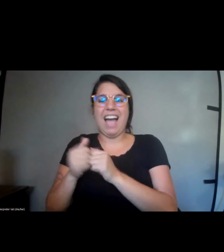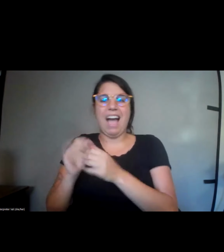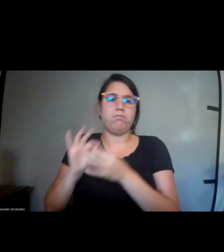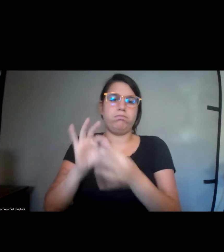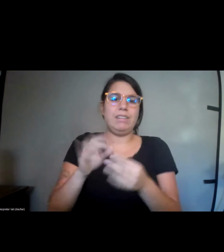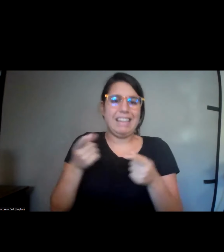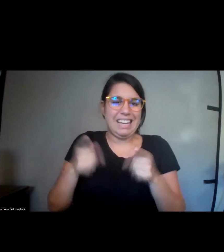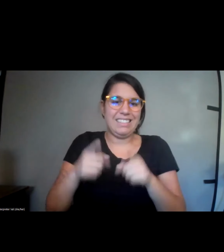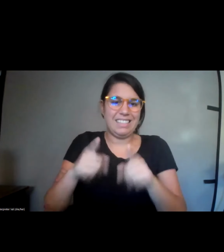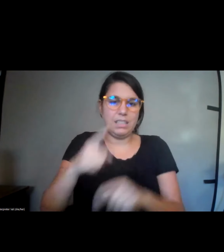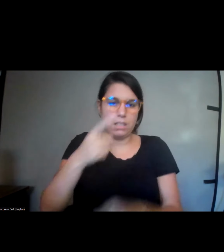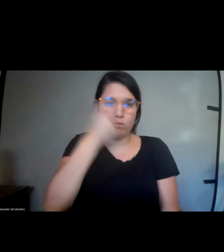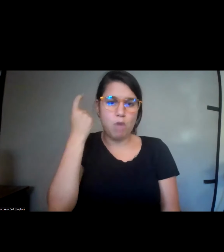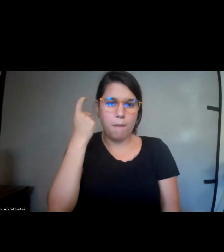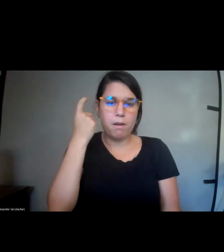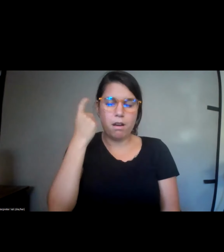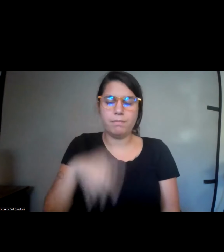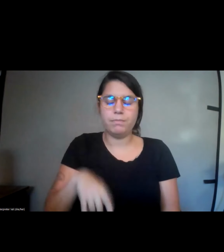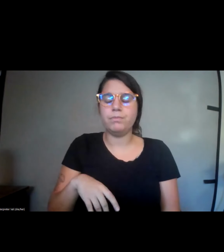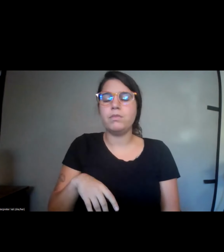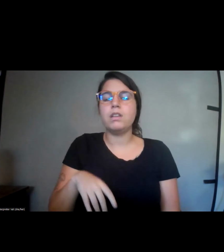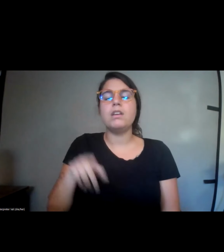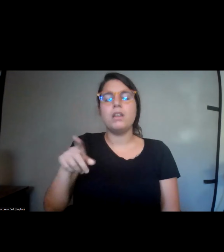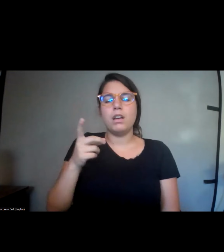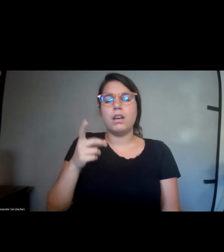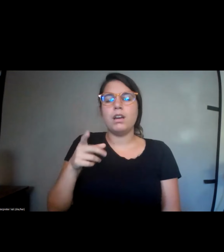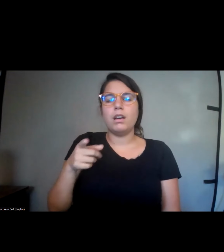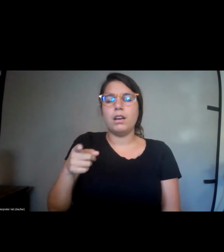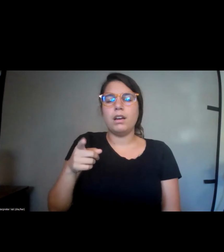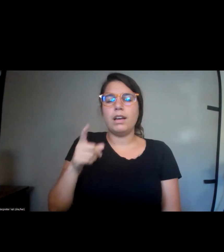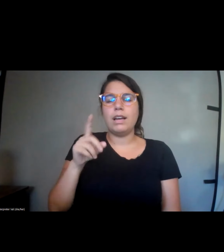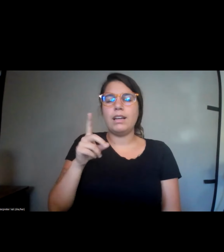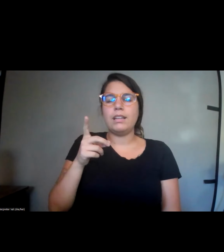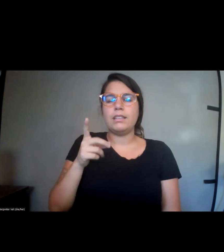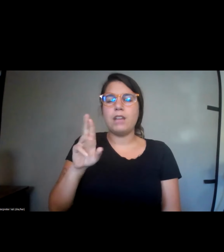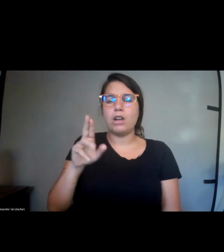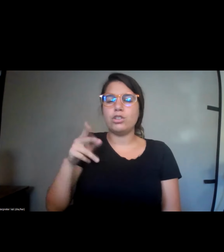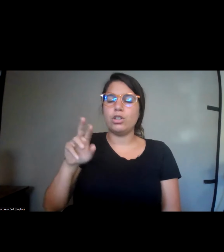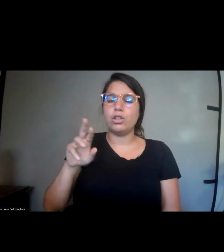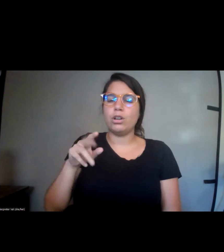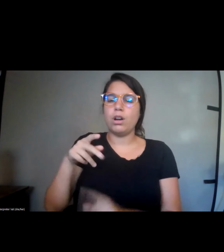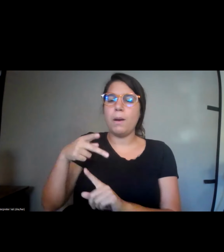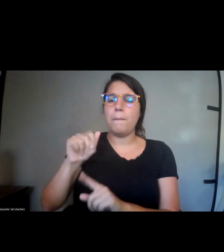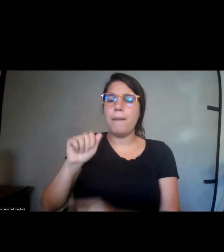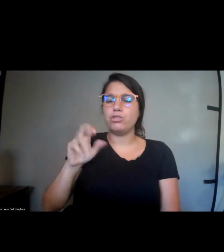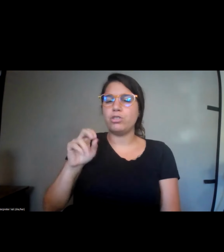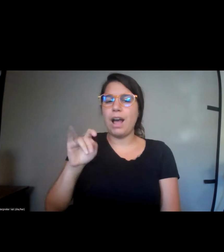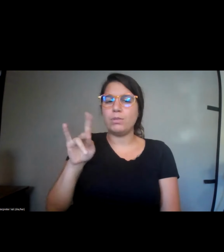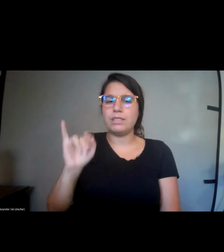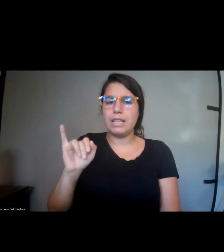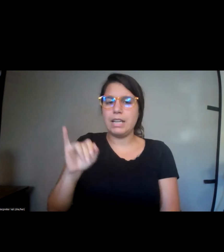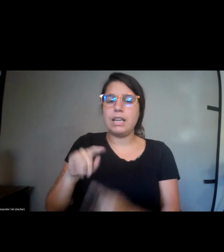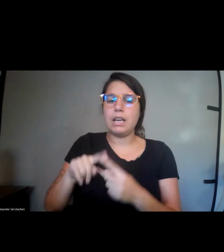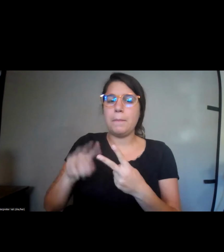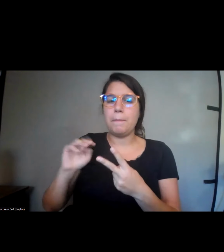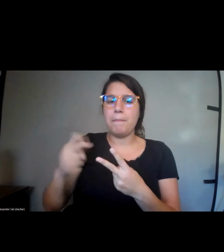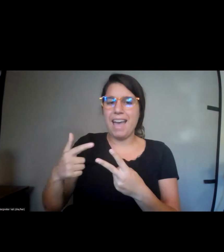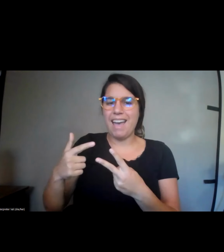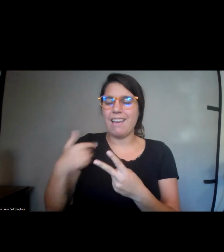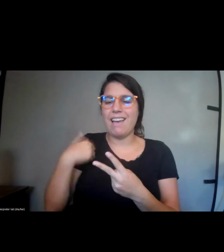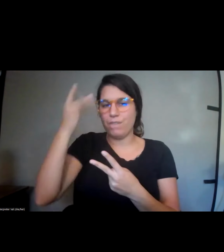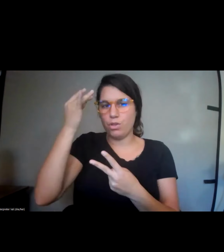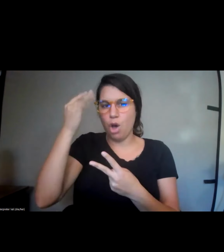Dr. Paciorkowski addressed this a bit in the Q&A, but I'm wondering, Dr. Paciorkowski or Meg, if you have thoughts